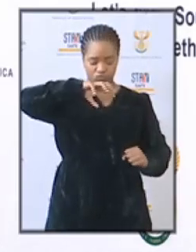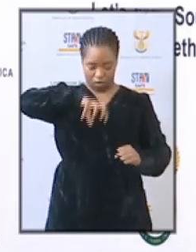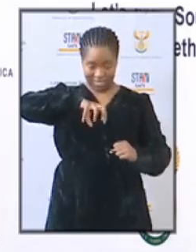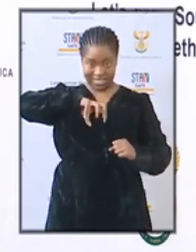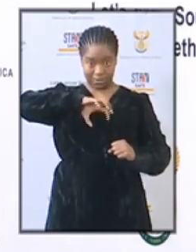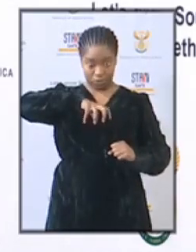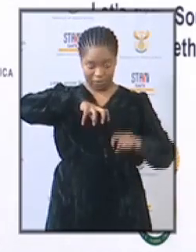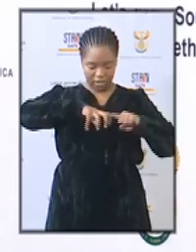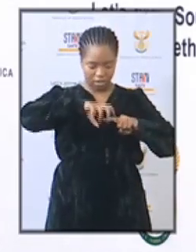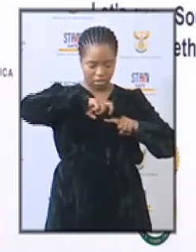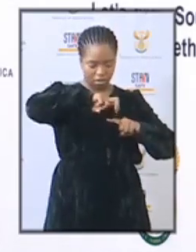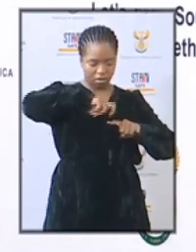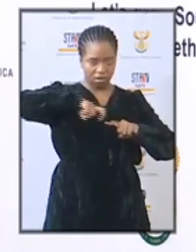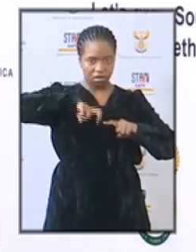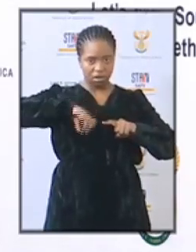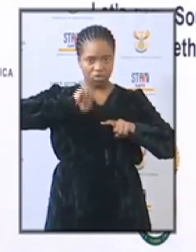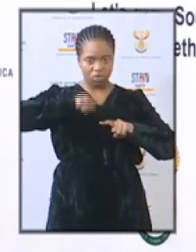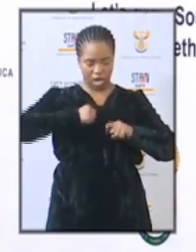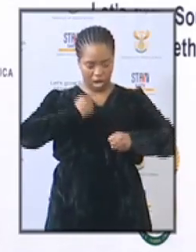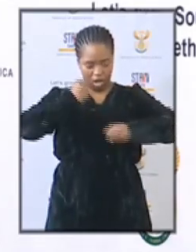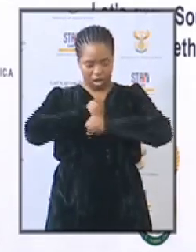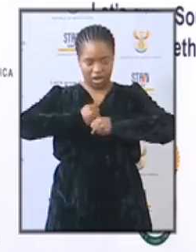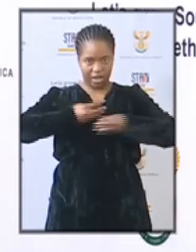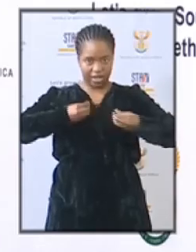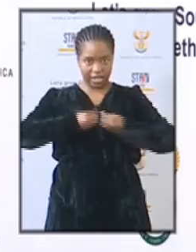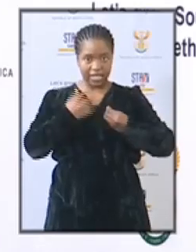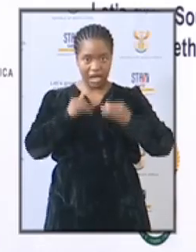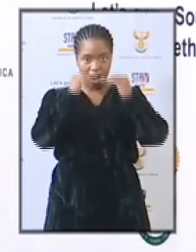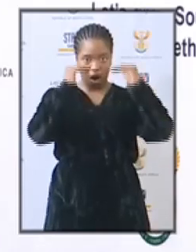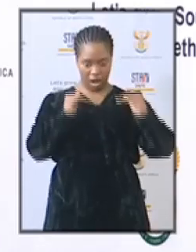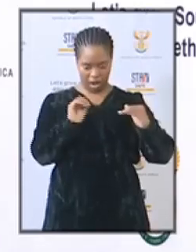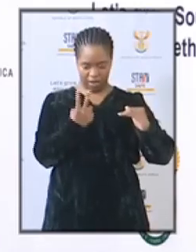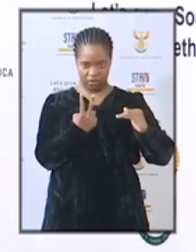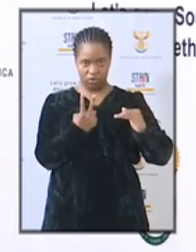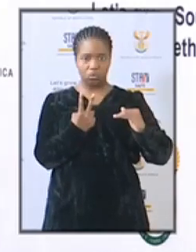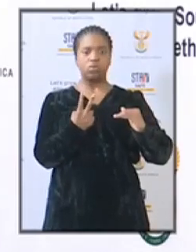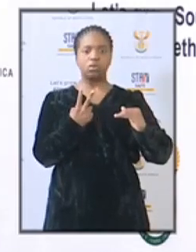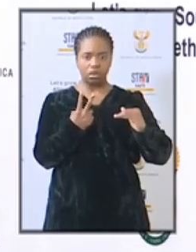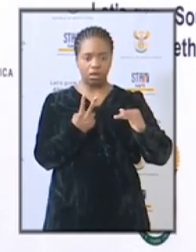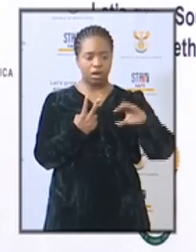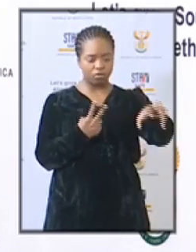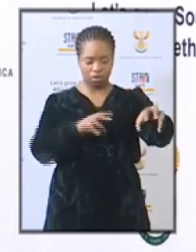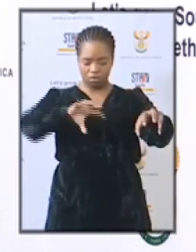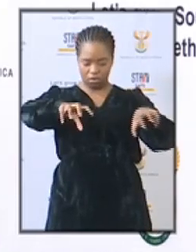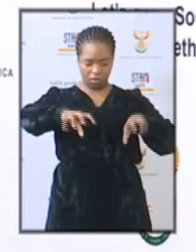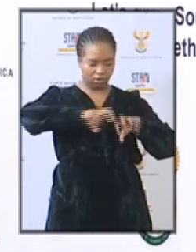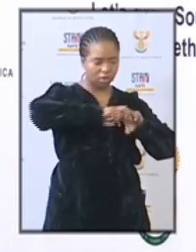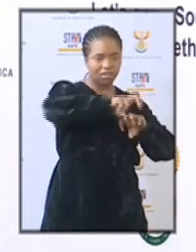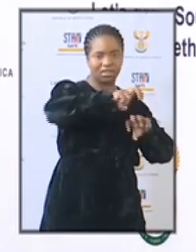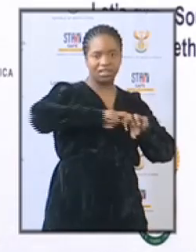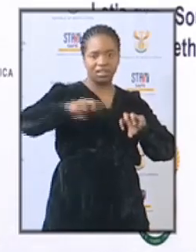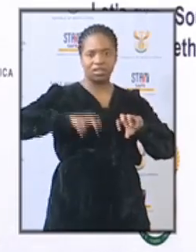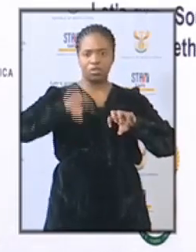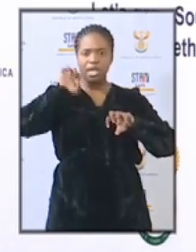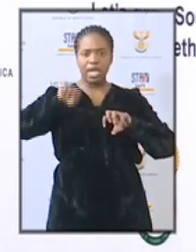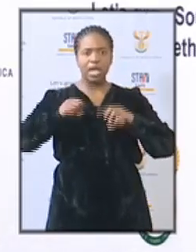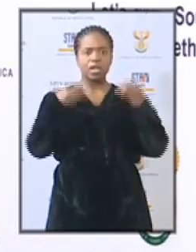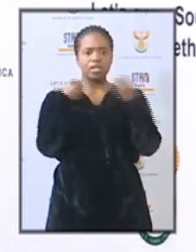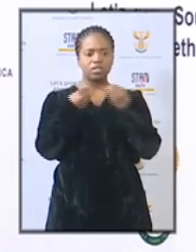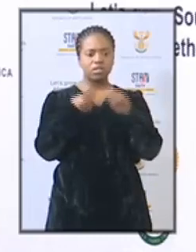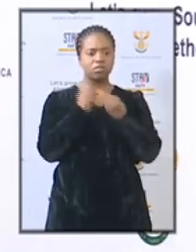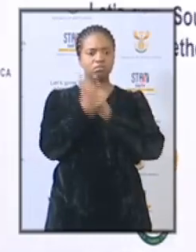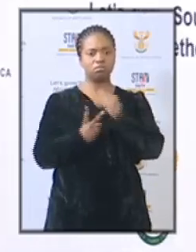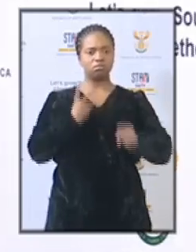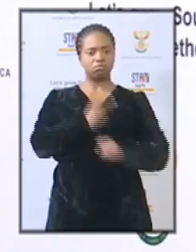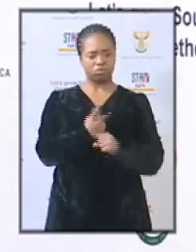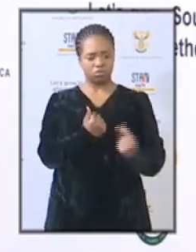life and getting the activities back on track, and also putting together the norms and standards for us to be able